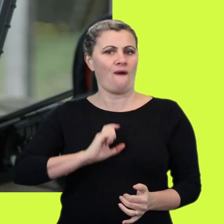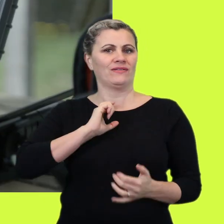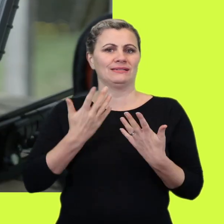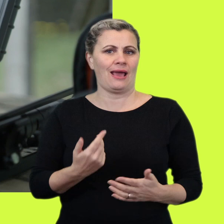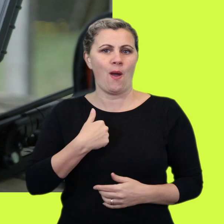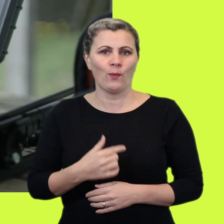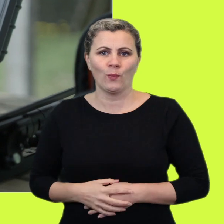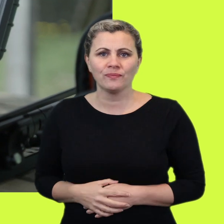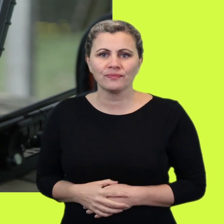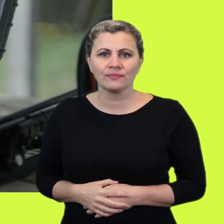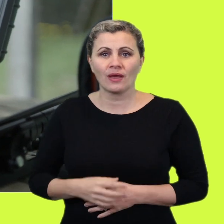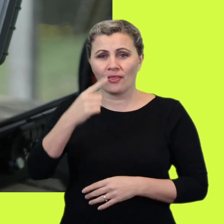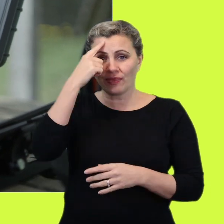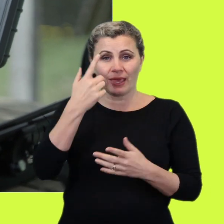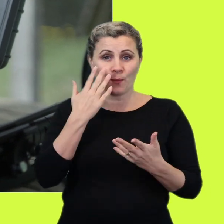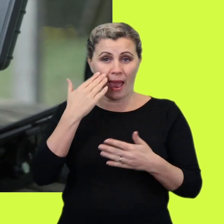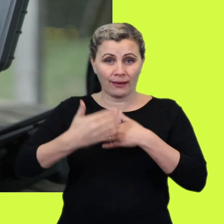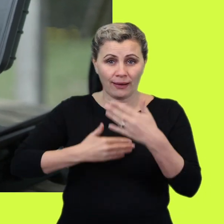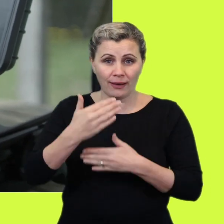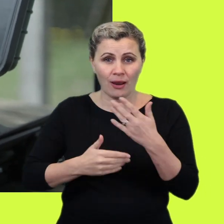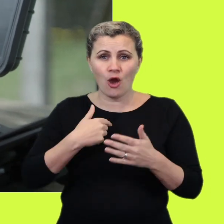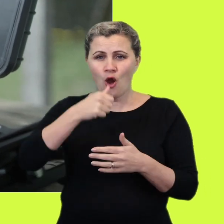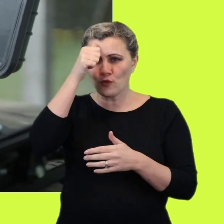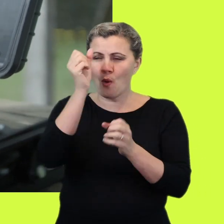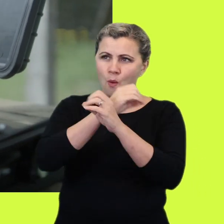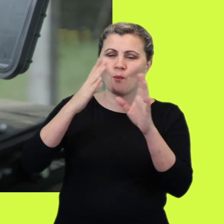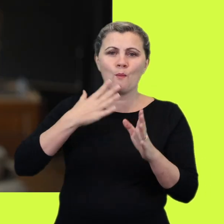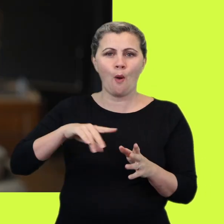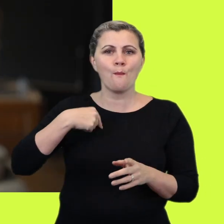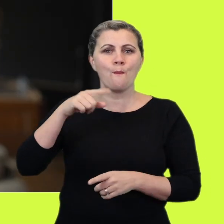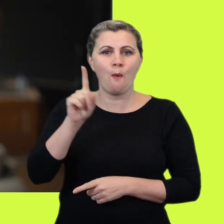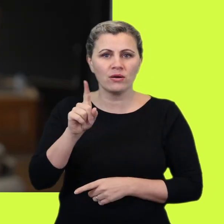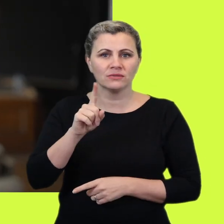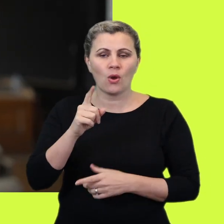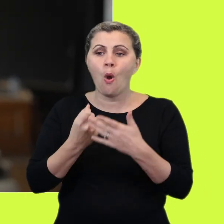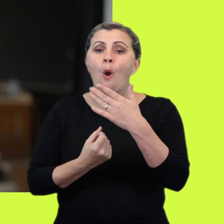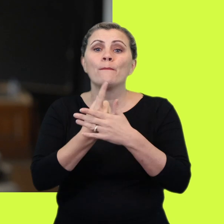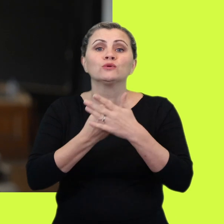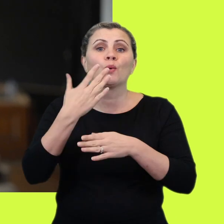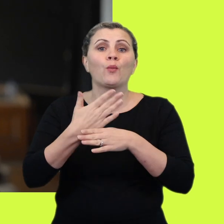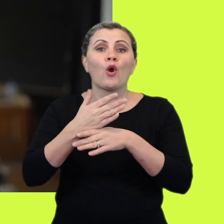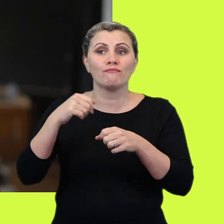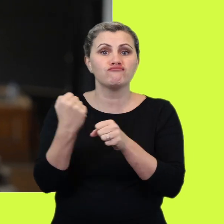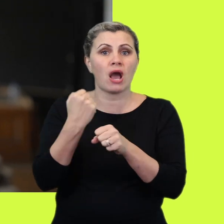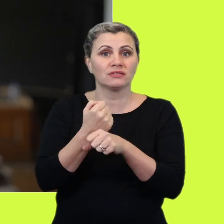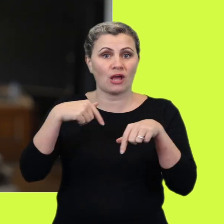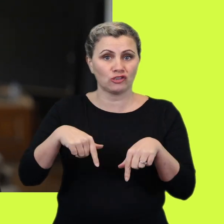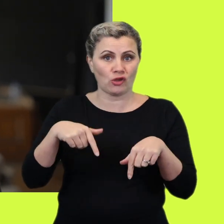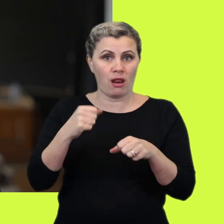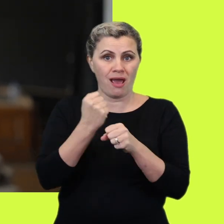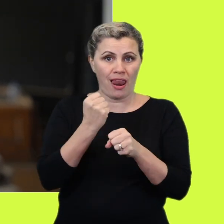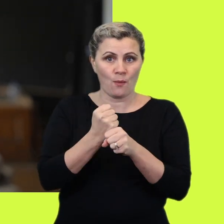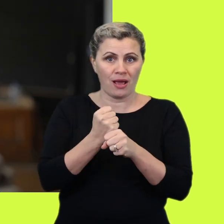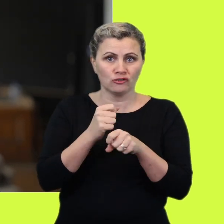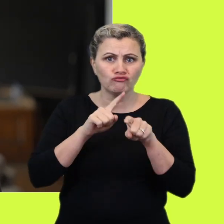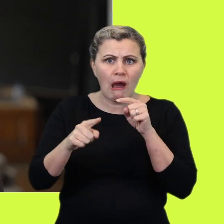I think going into it, all I knew that I really wanted to do is that there was opportunities to work on the production, the film production